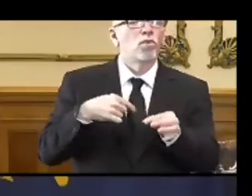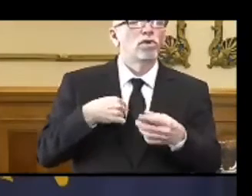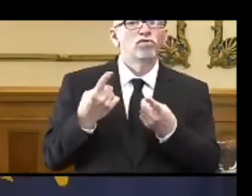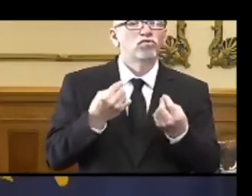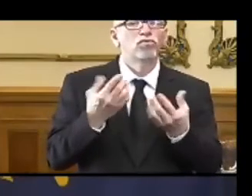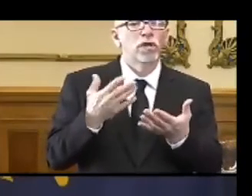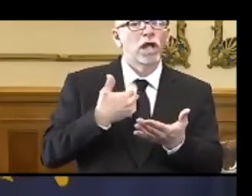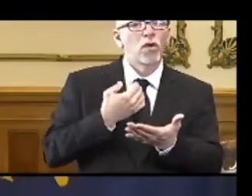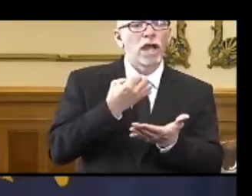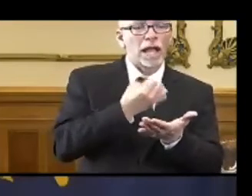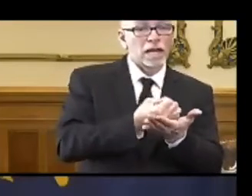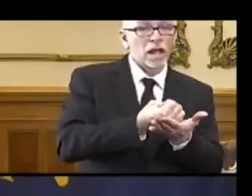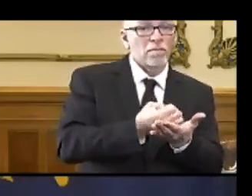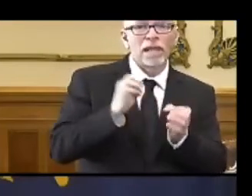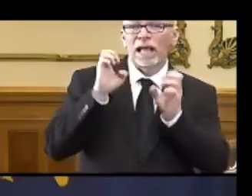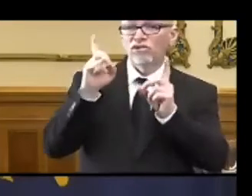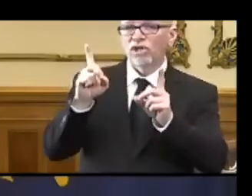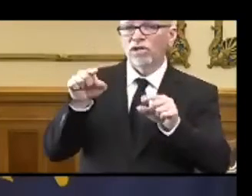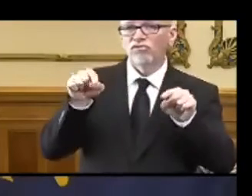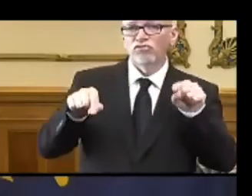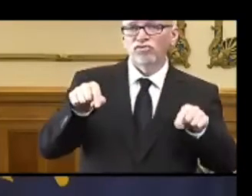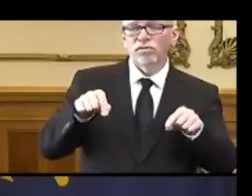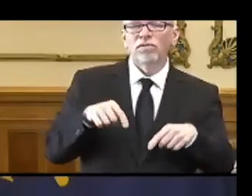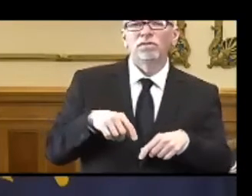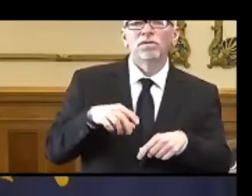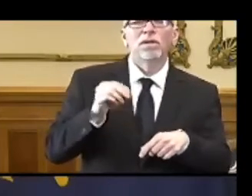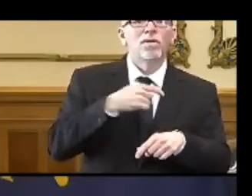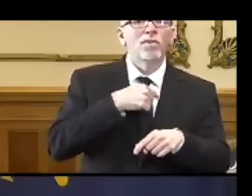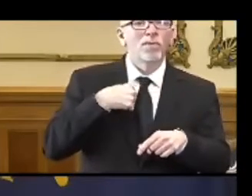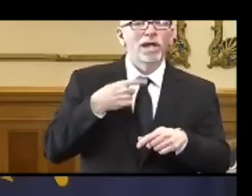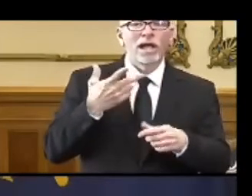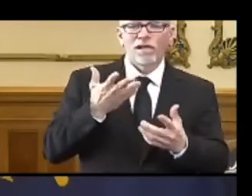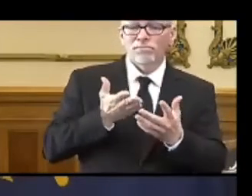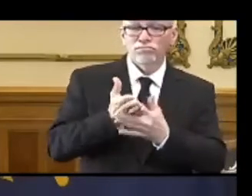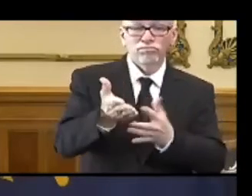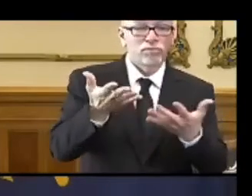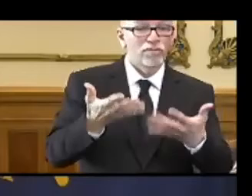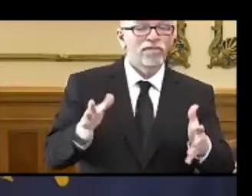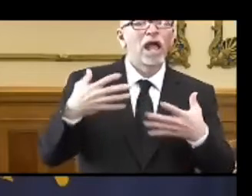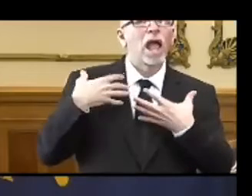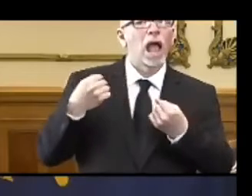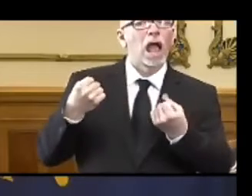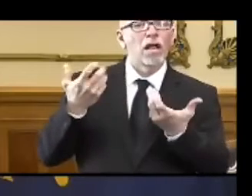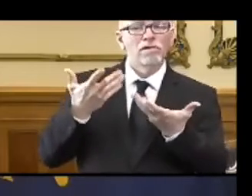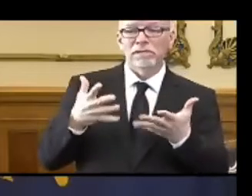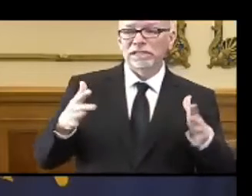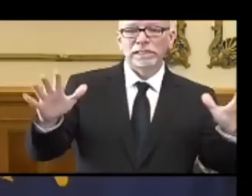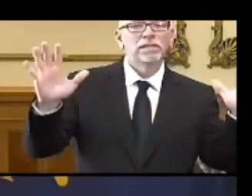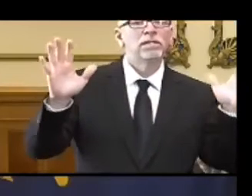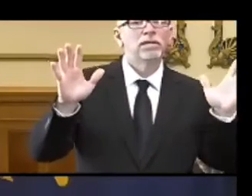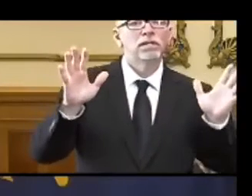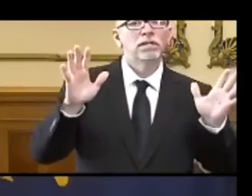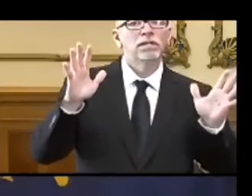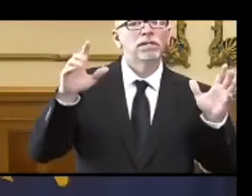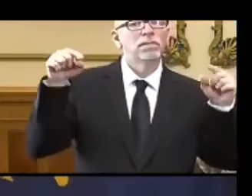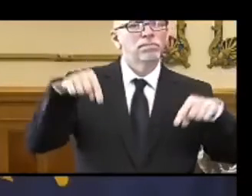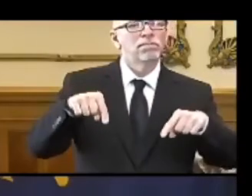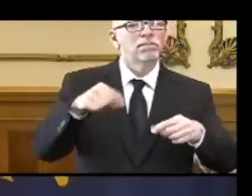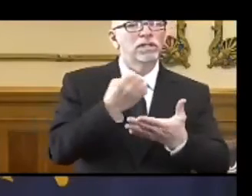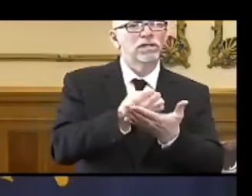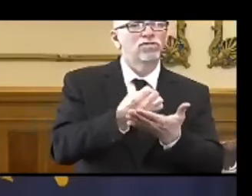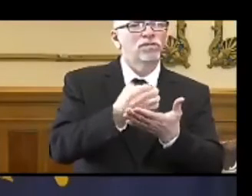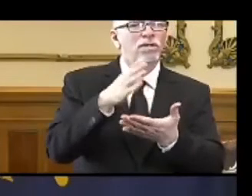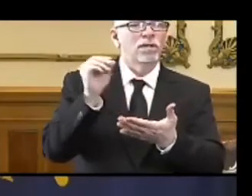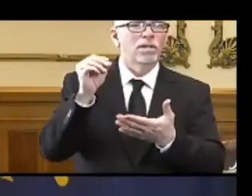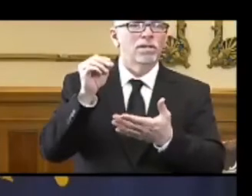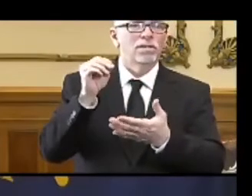Our economic and our education, when we sail through this from a health perspective, it's all about education and our economy.